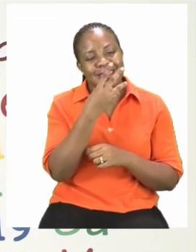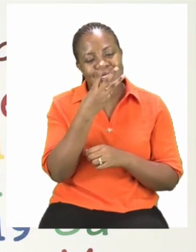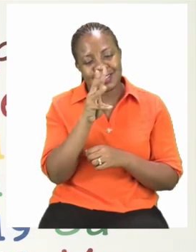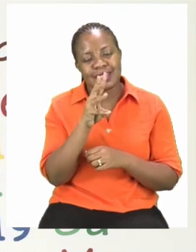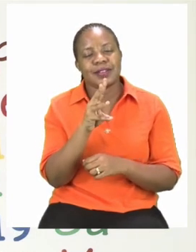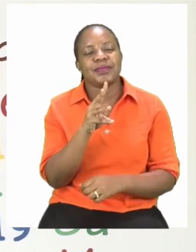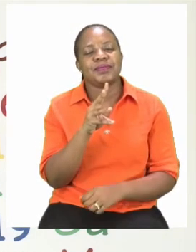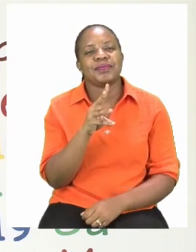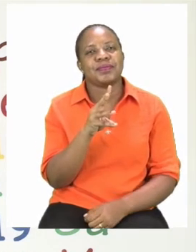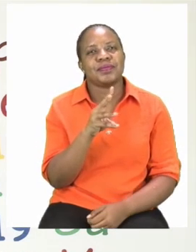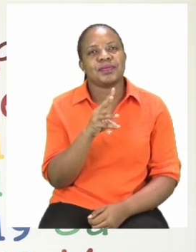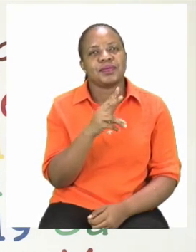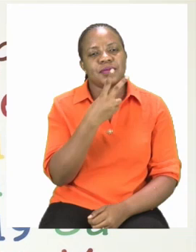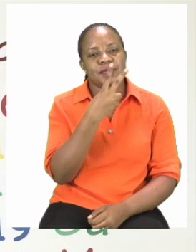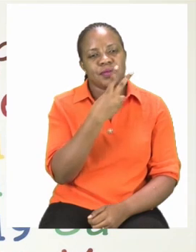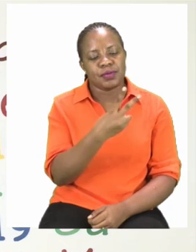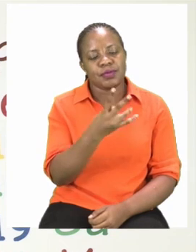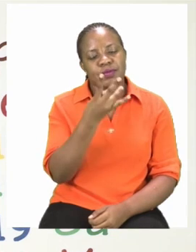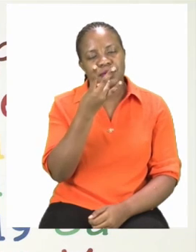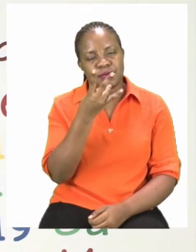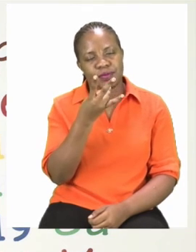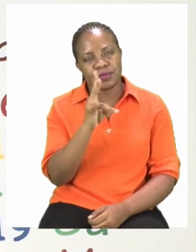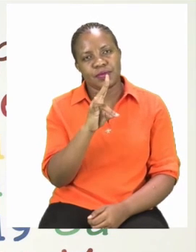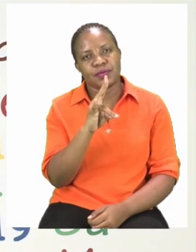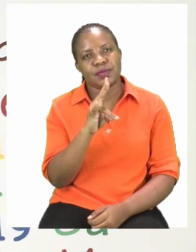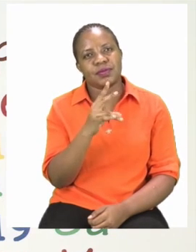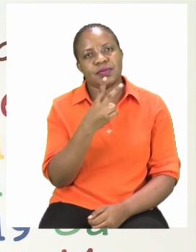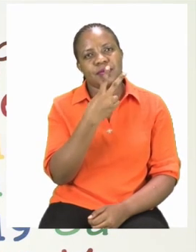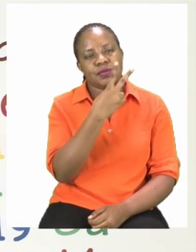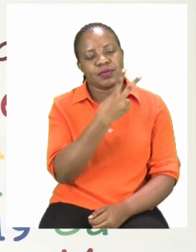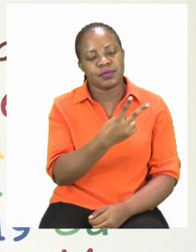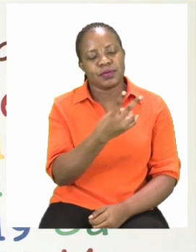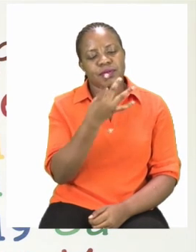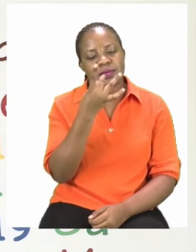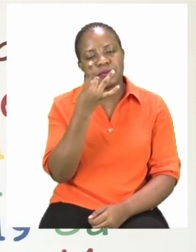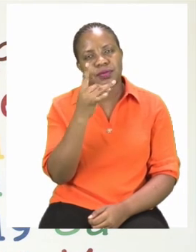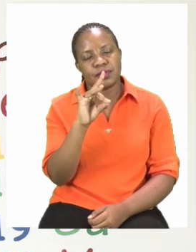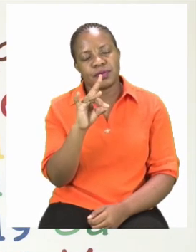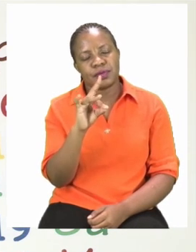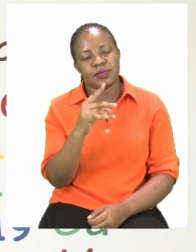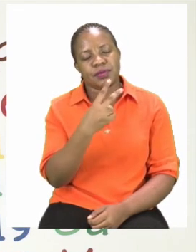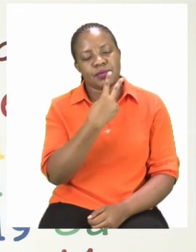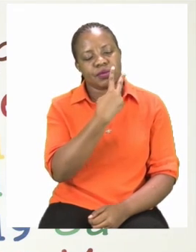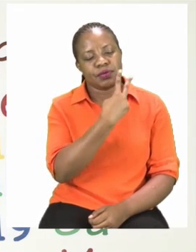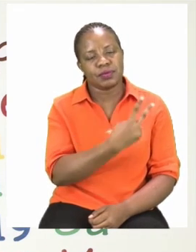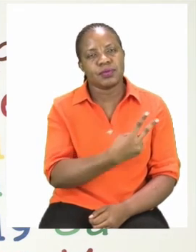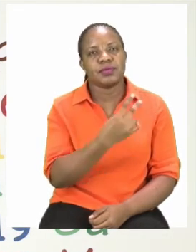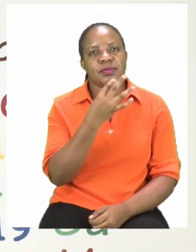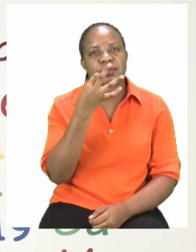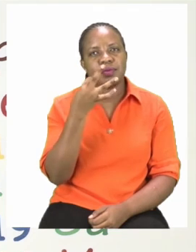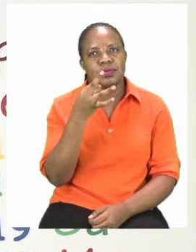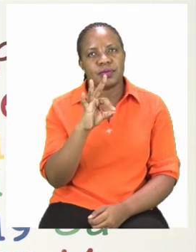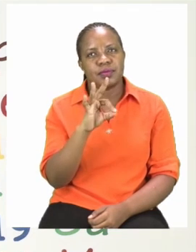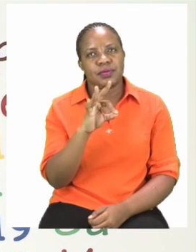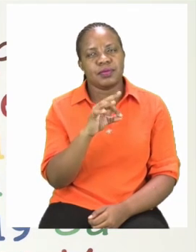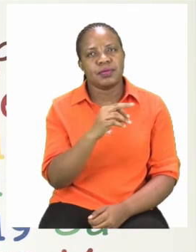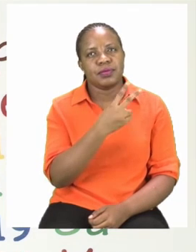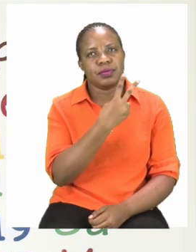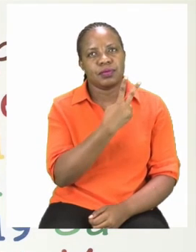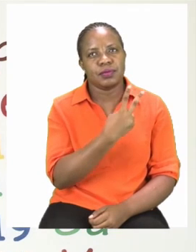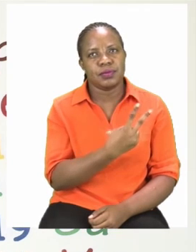program? Please contact us on 081 74 3759 and we will put you on our distribution list for